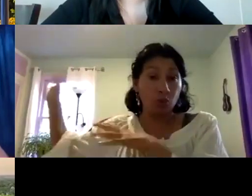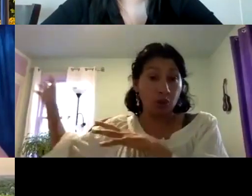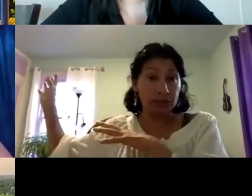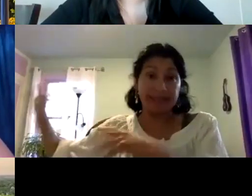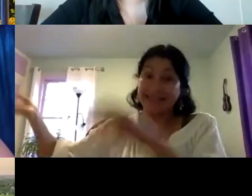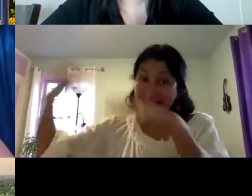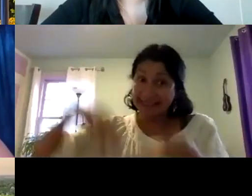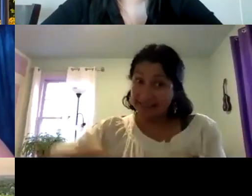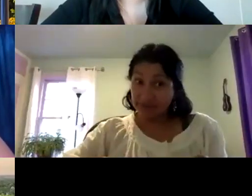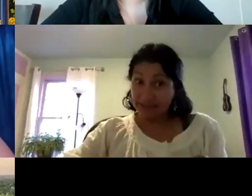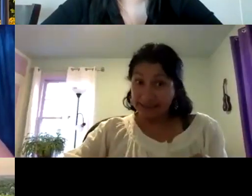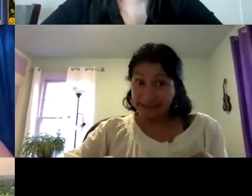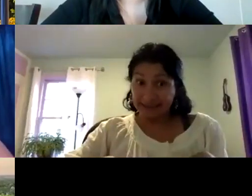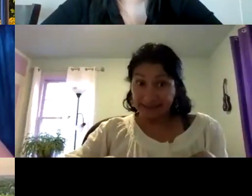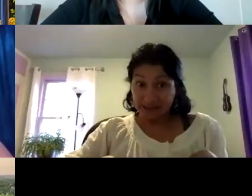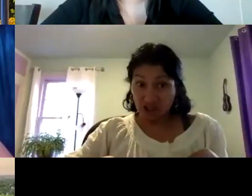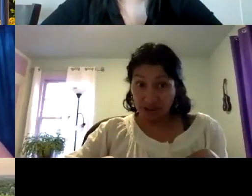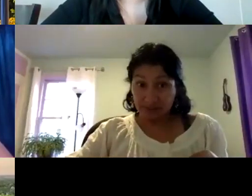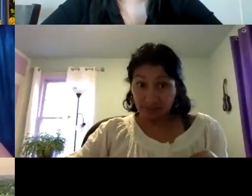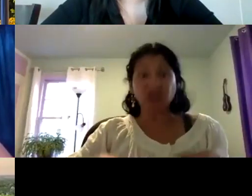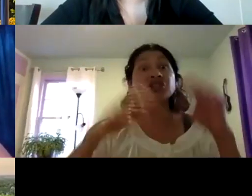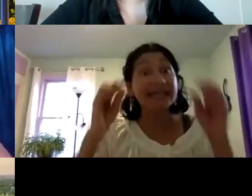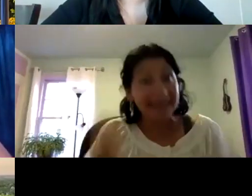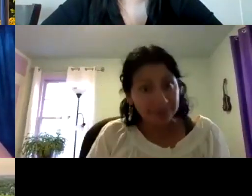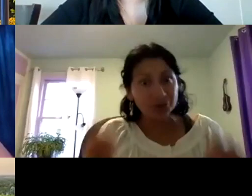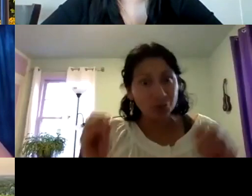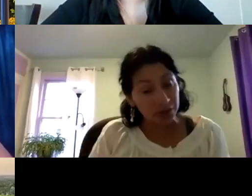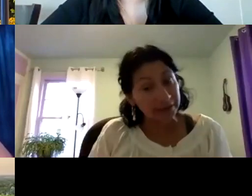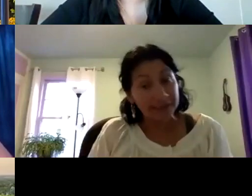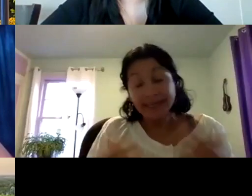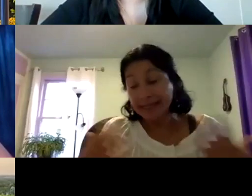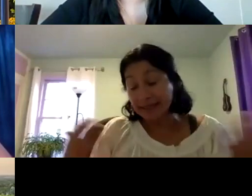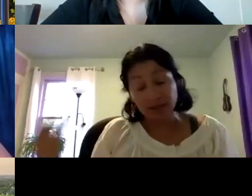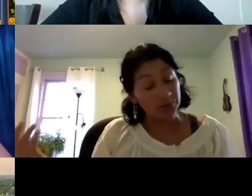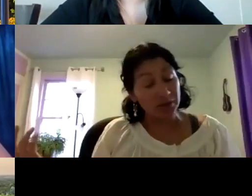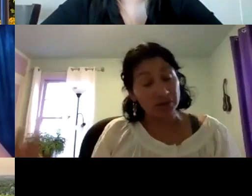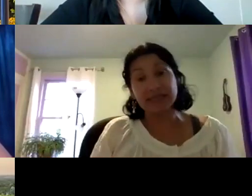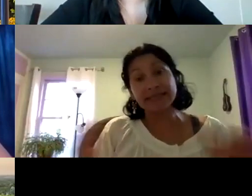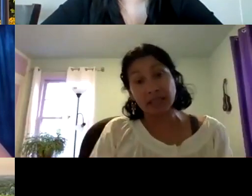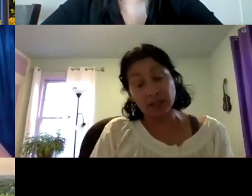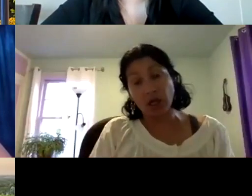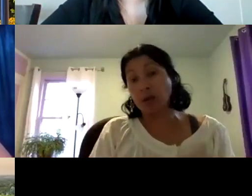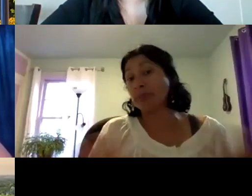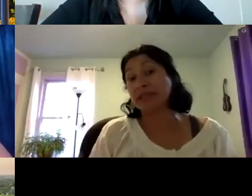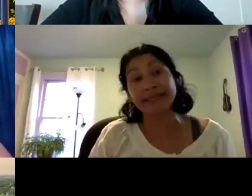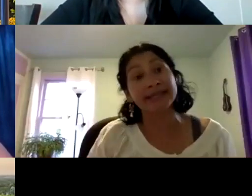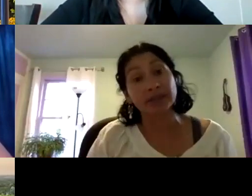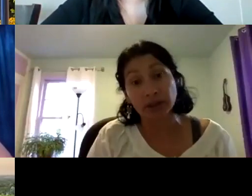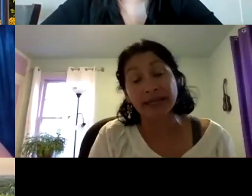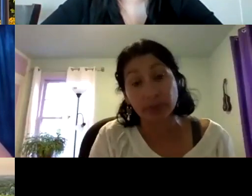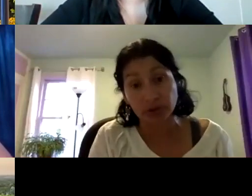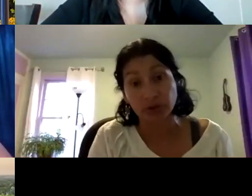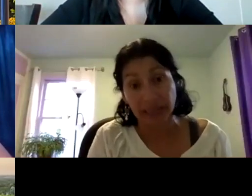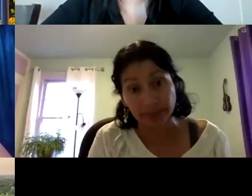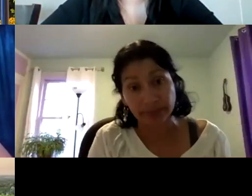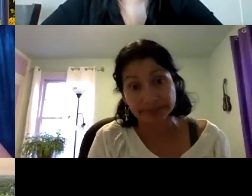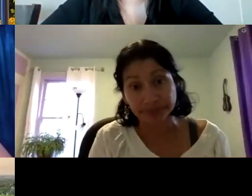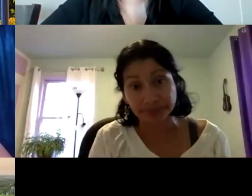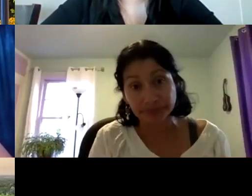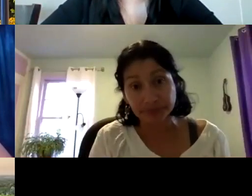to work and they left and attended their children because they have to work. And some others, they stay home, but they are not able to